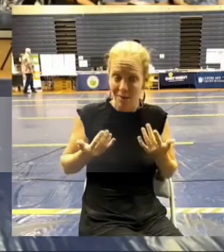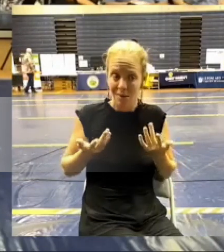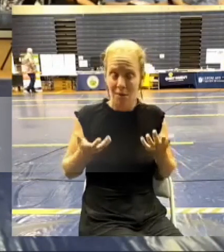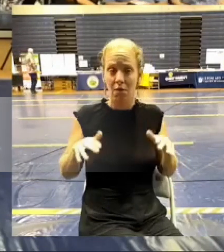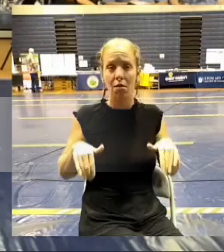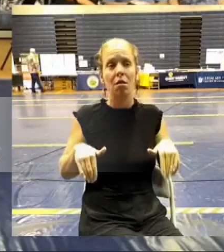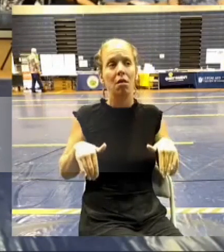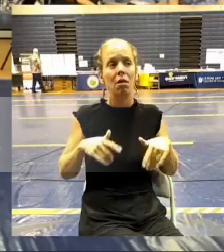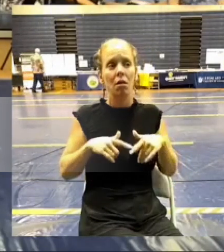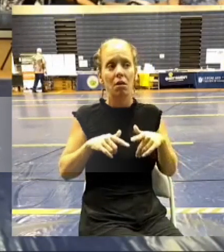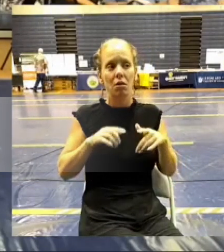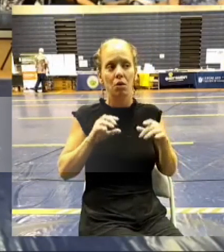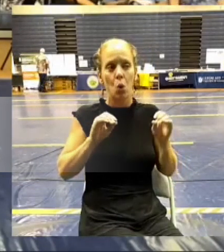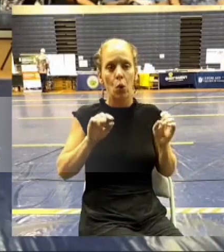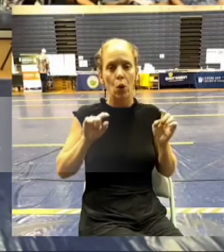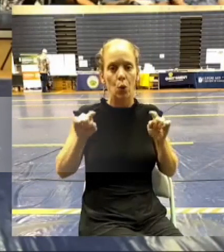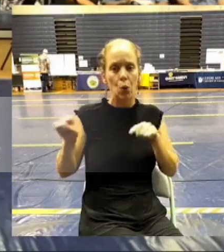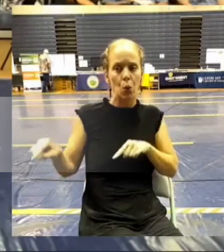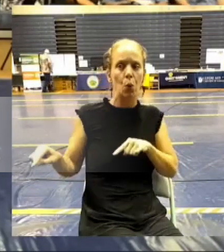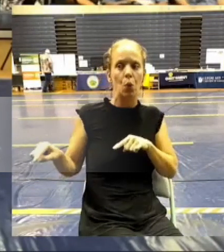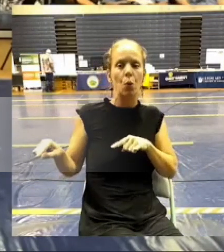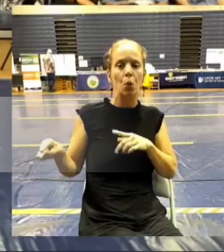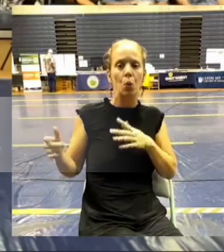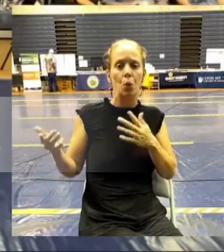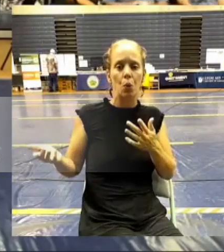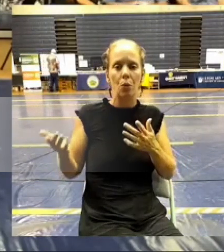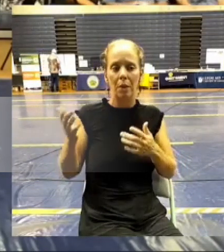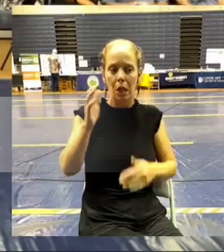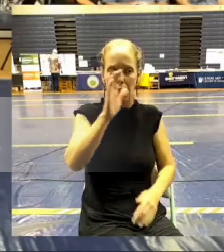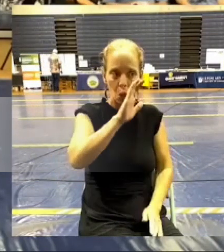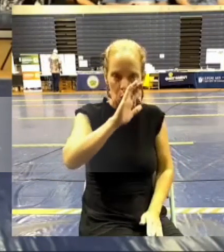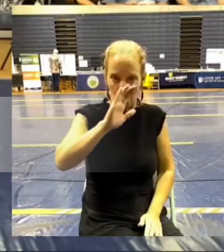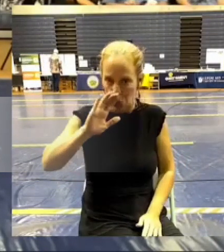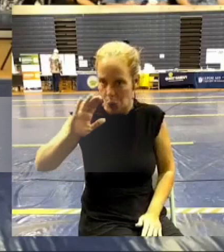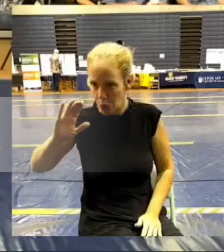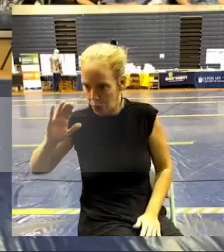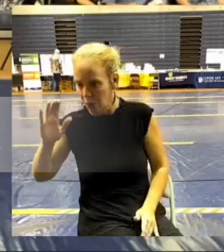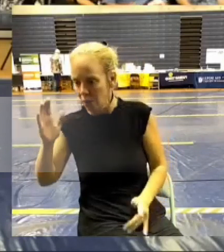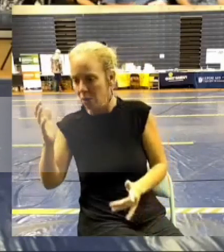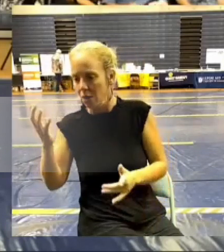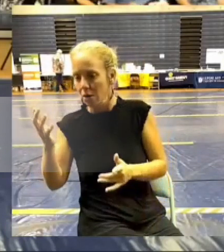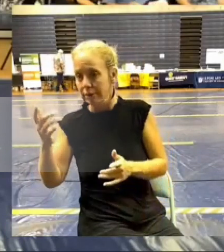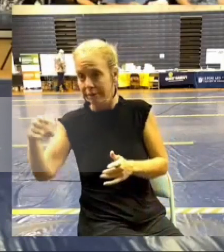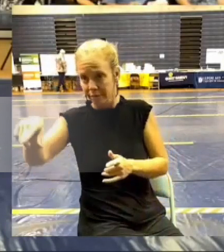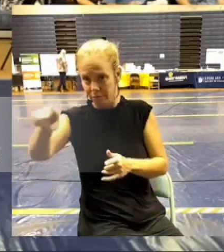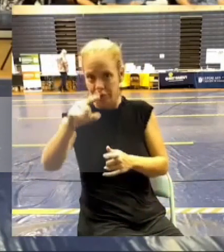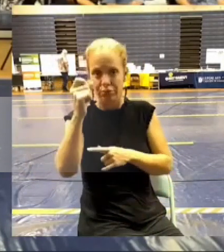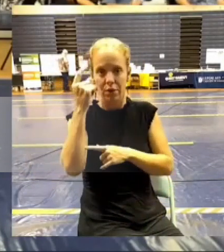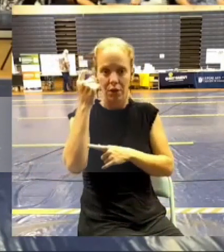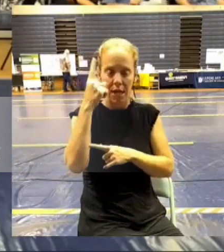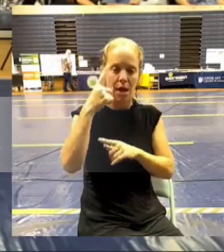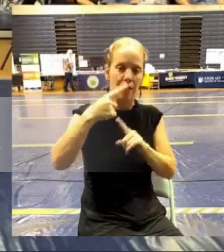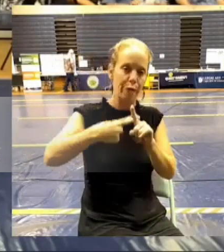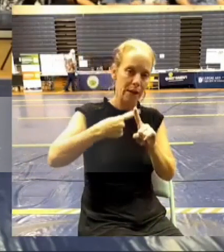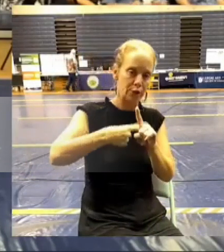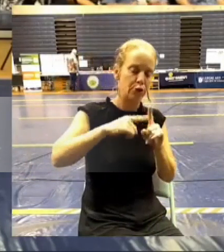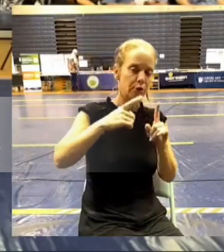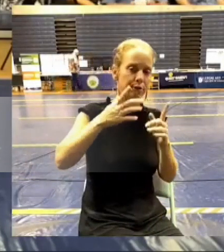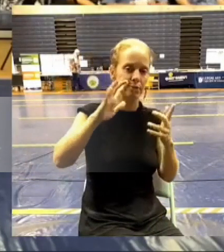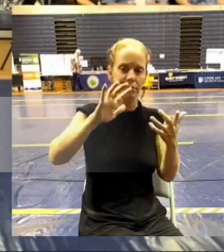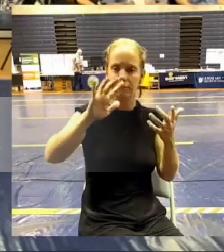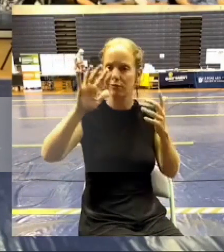don't have anywhere else to go. I mean, we've been looking. You guys understand the rental prices and